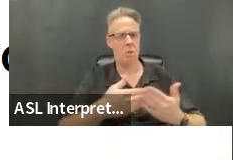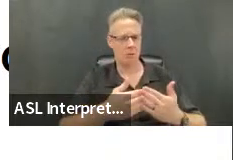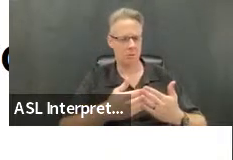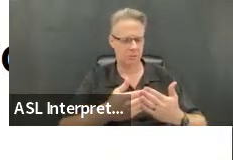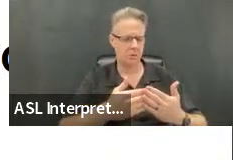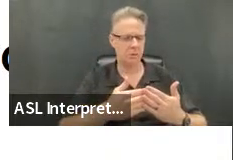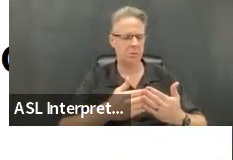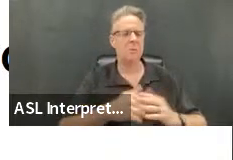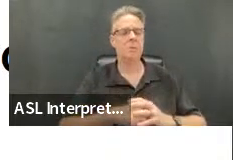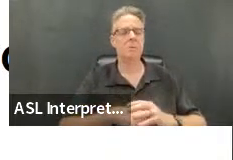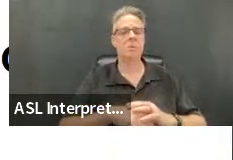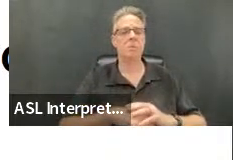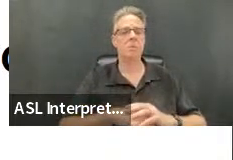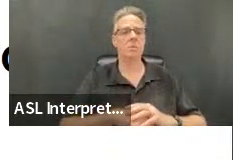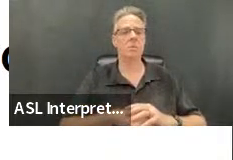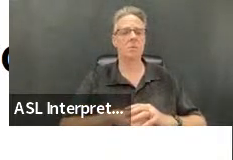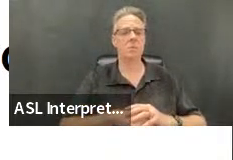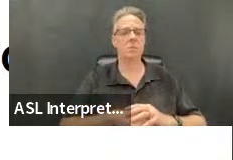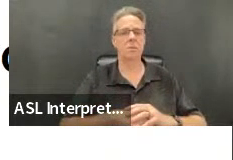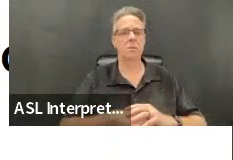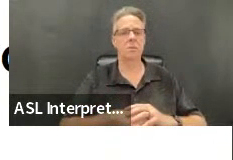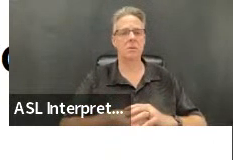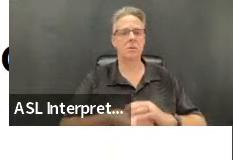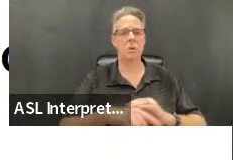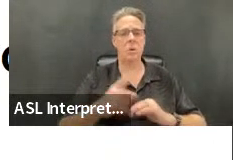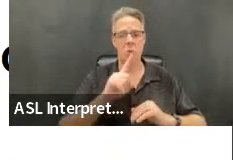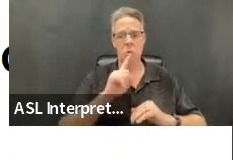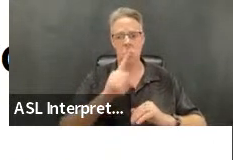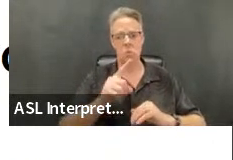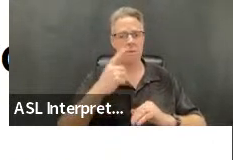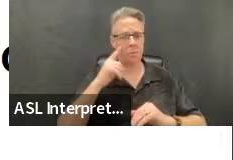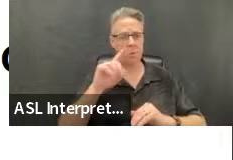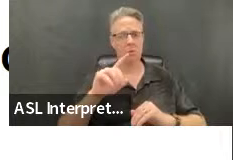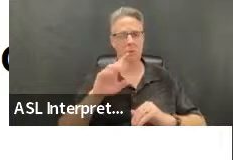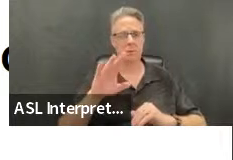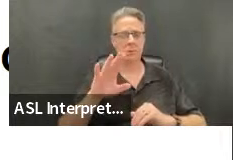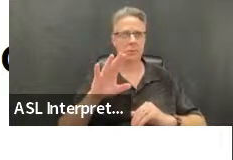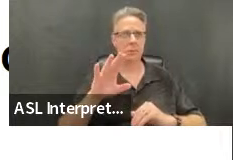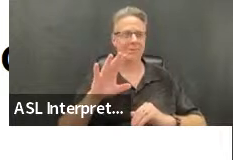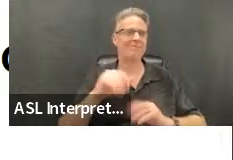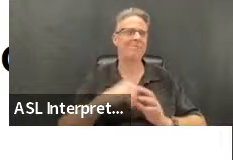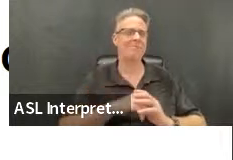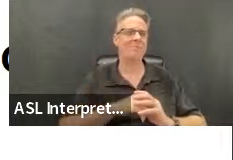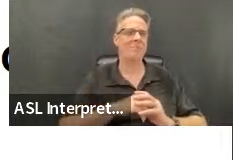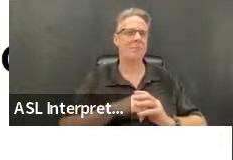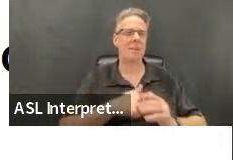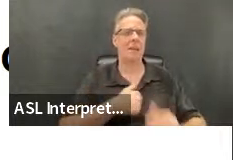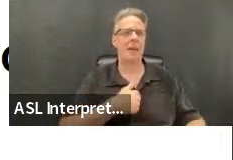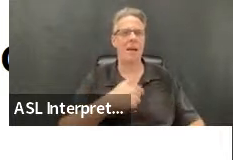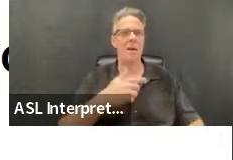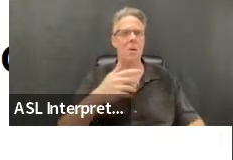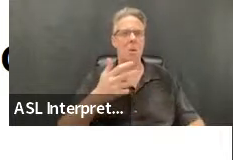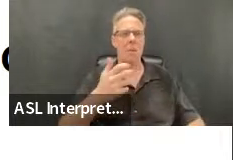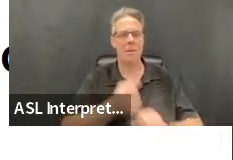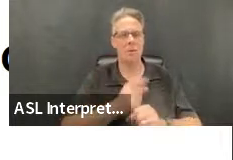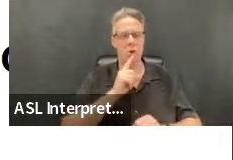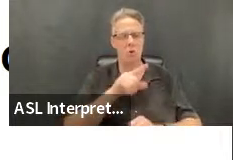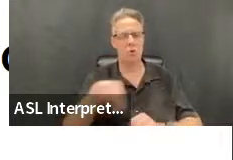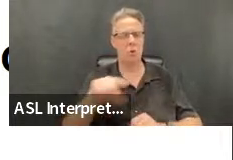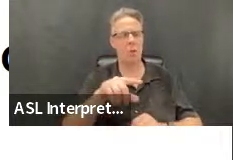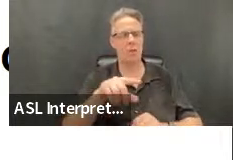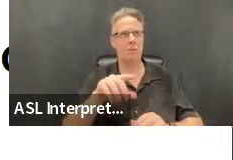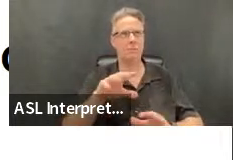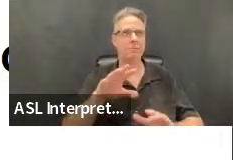So one of the things that's true about, I sort of want to get everyone to focus on